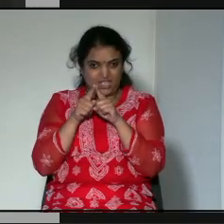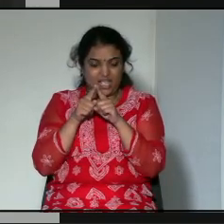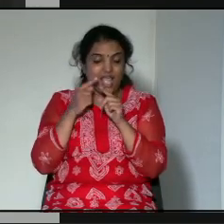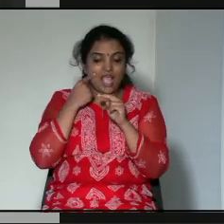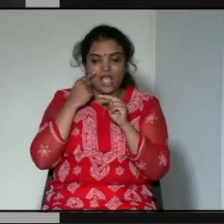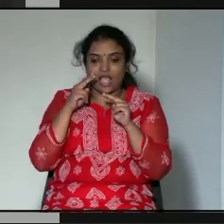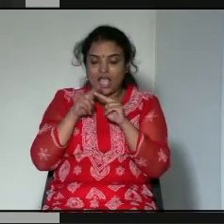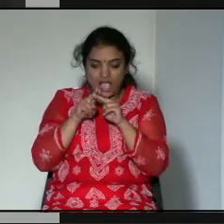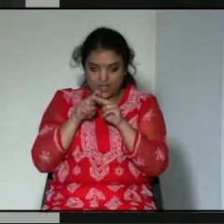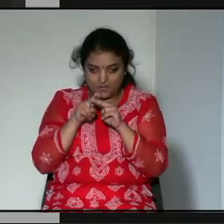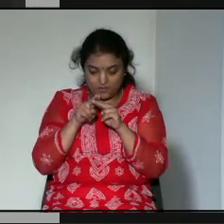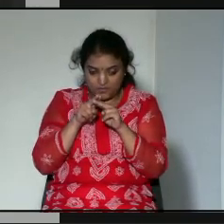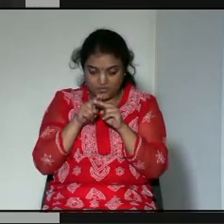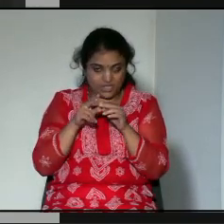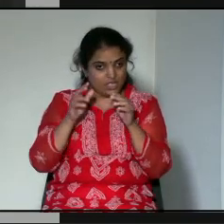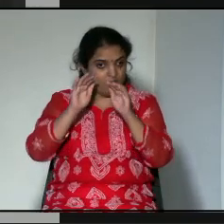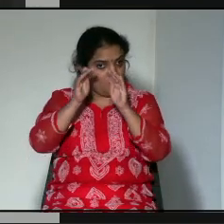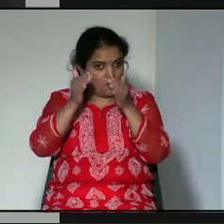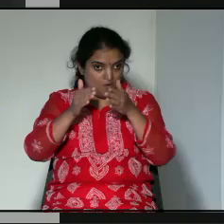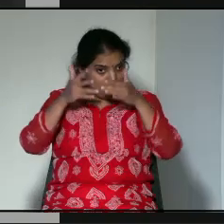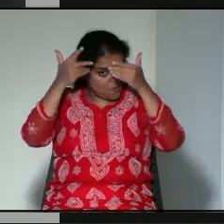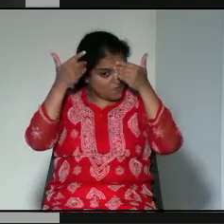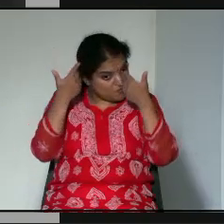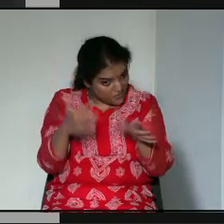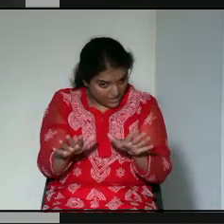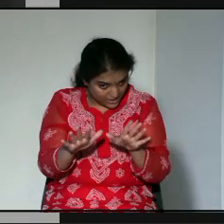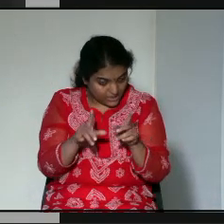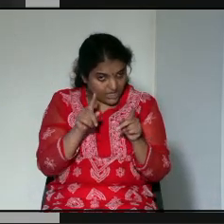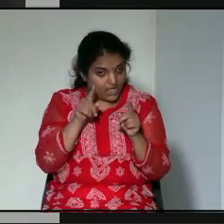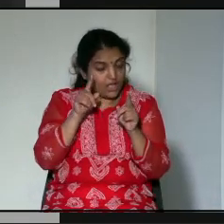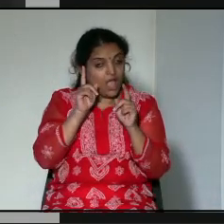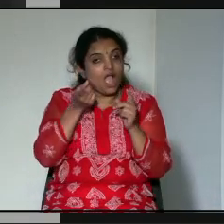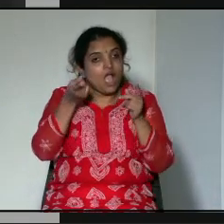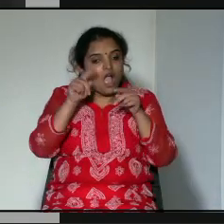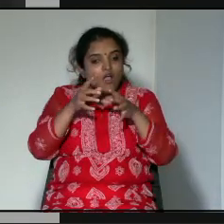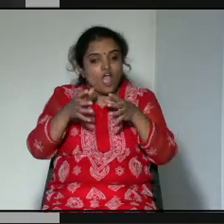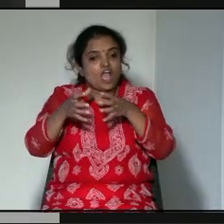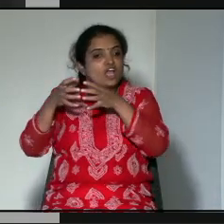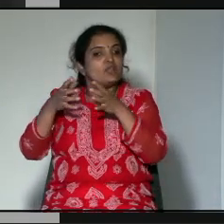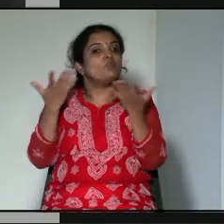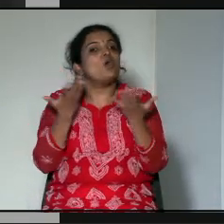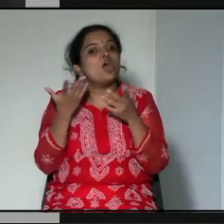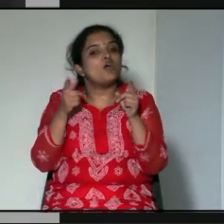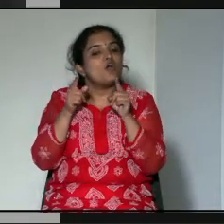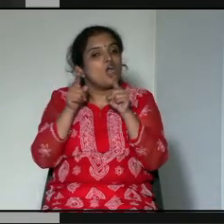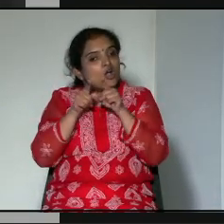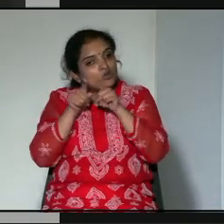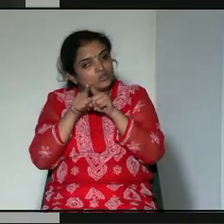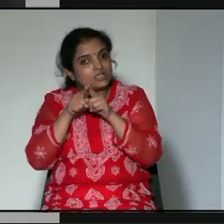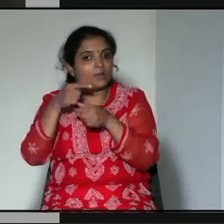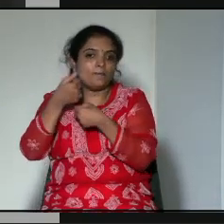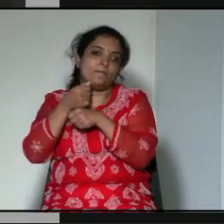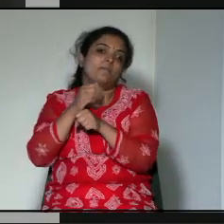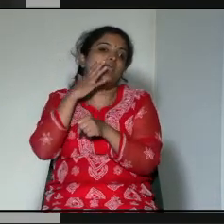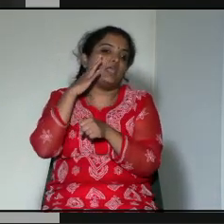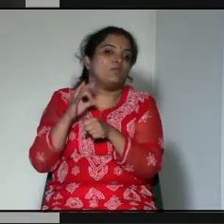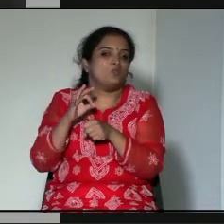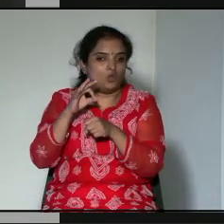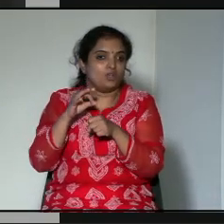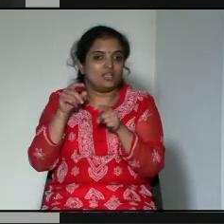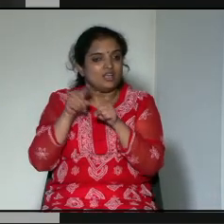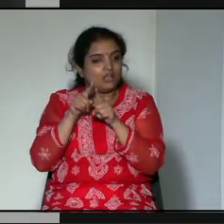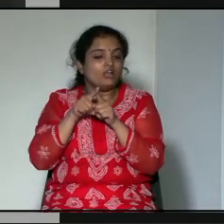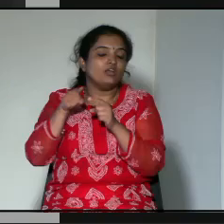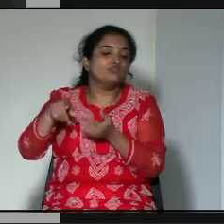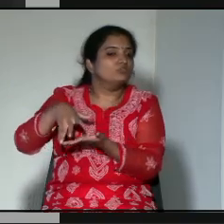dewaxing process. This dewaxing process is not needed by the local craftspeople because they work on a small scale, but it's something that was part of her training